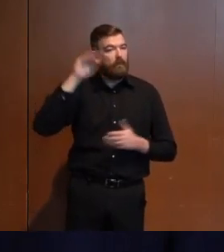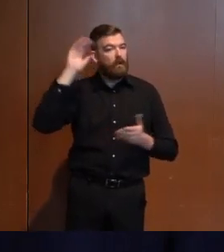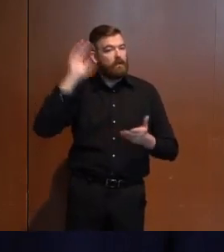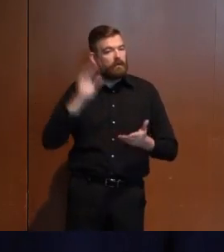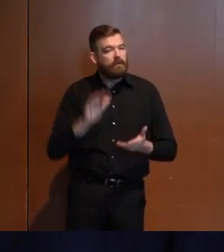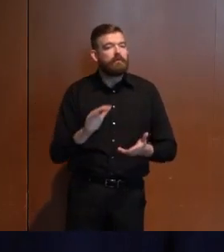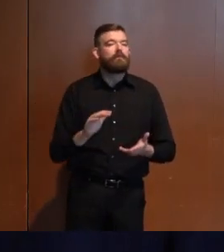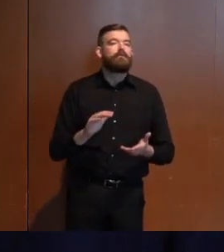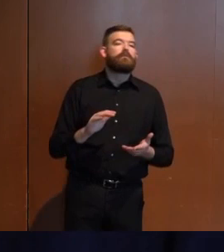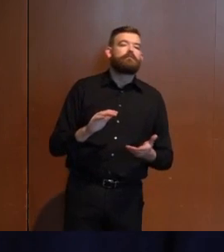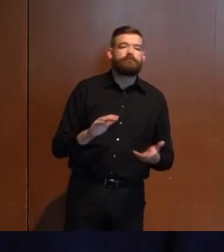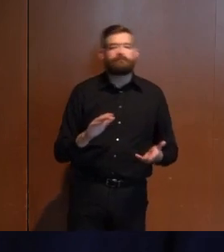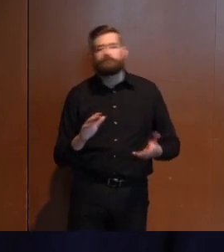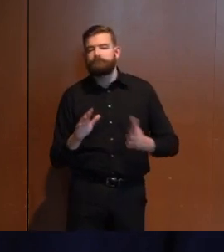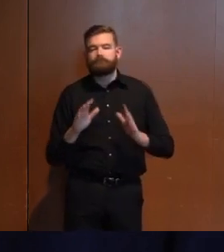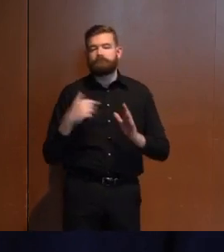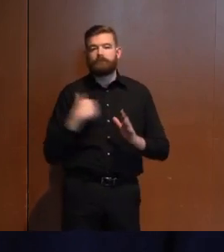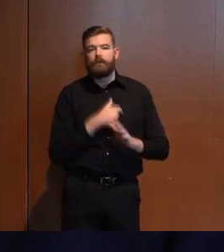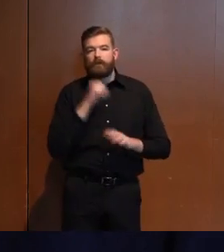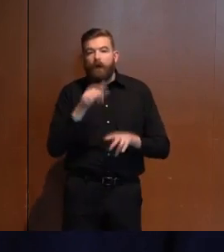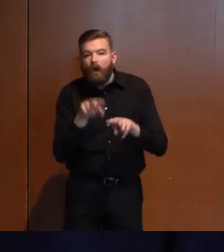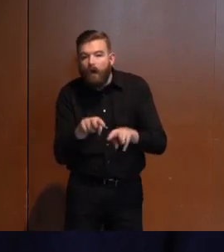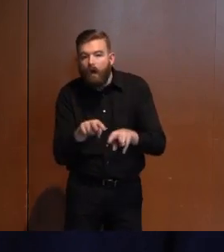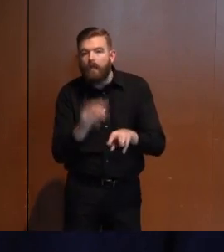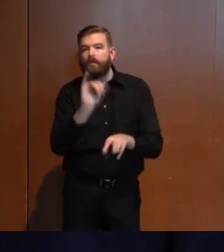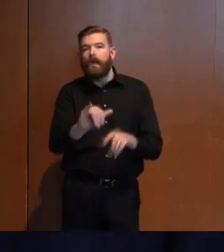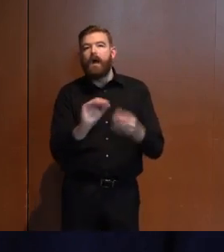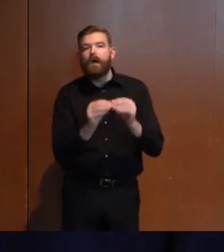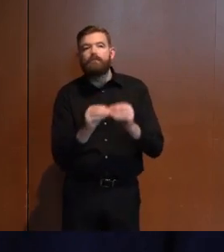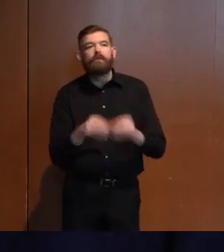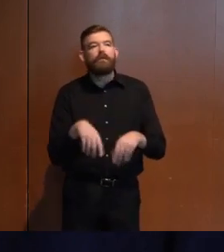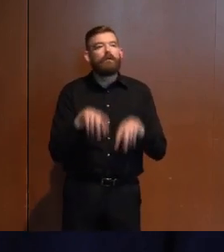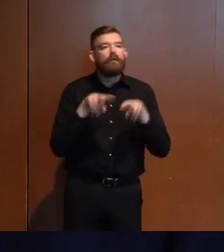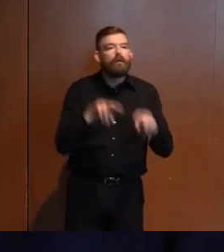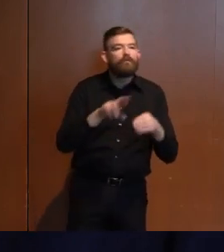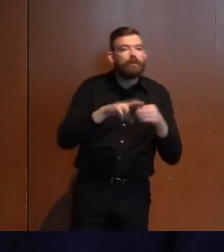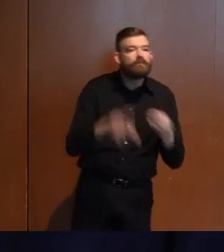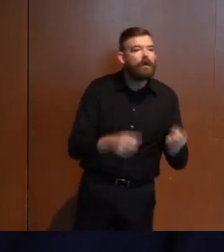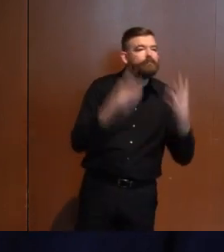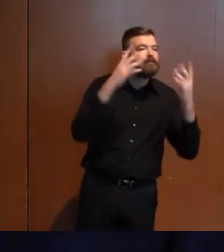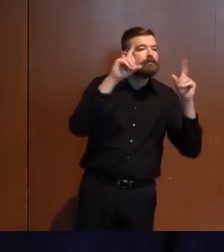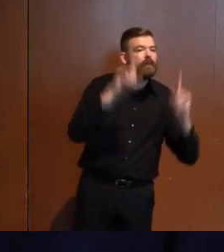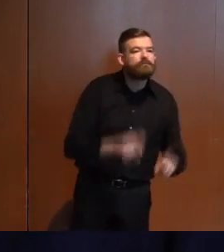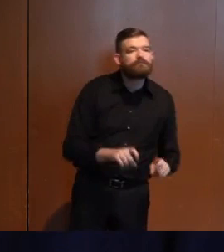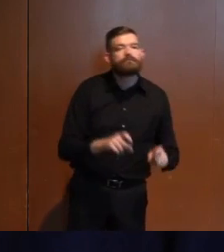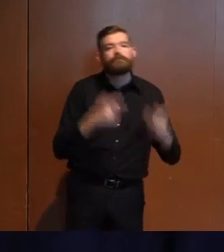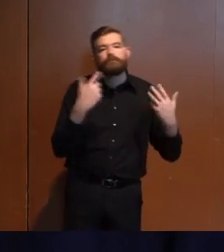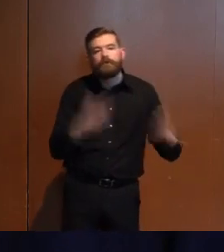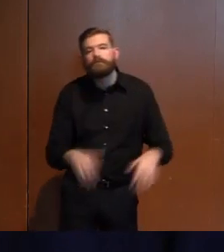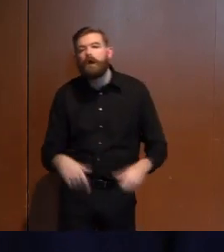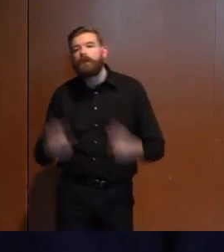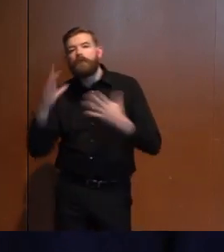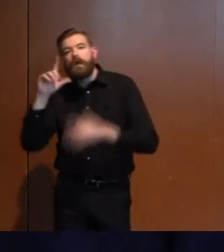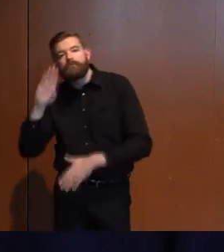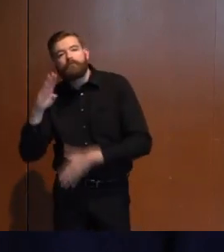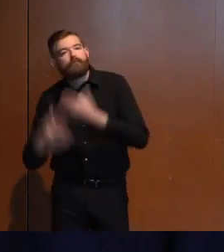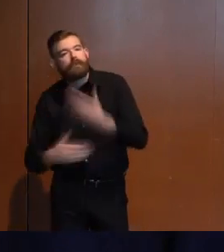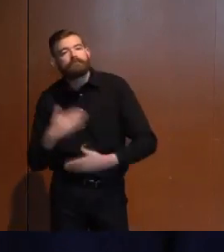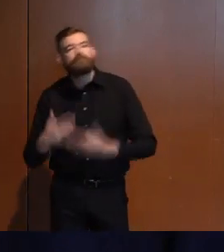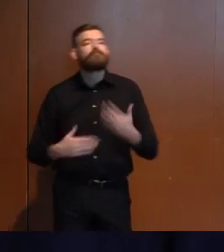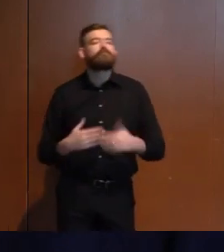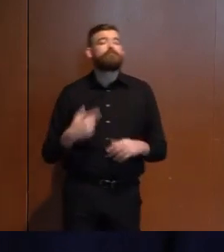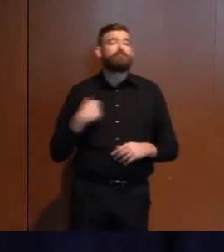We expect to see variability, and we do expect to see the number of positives increase for a